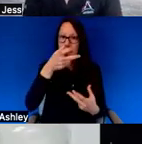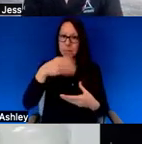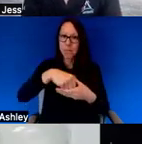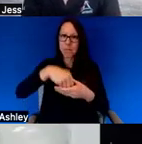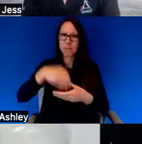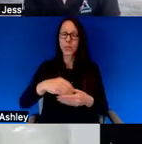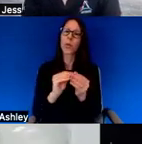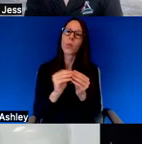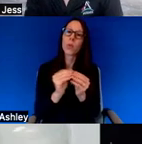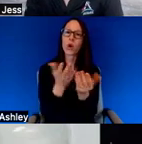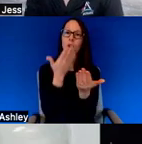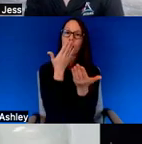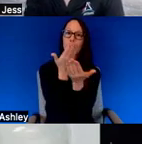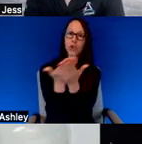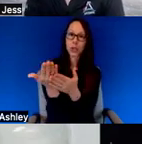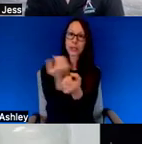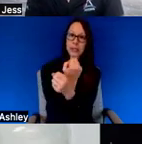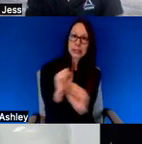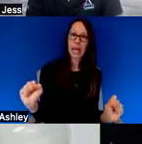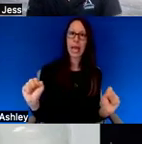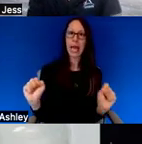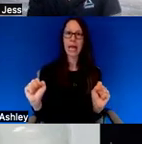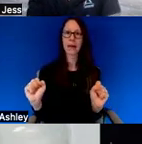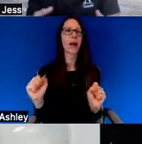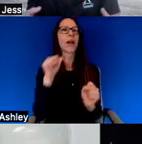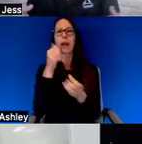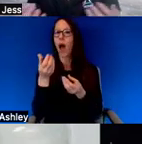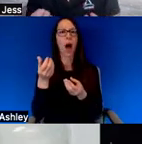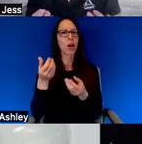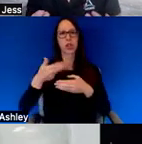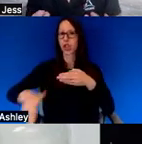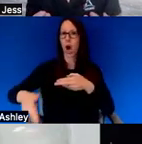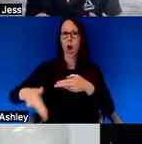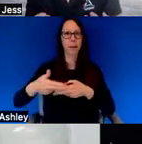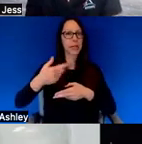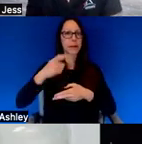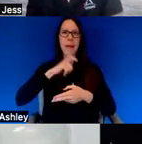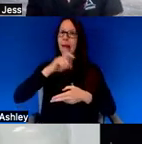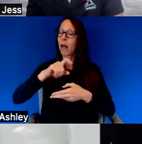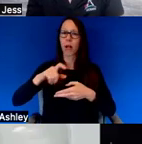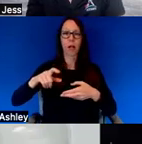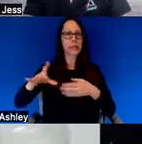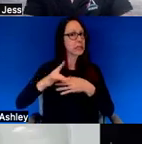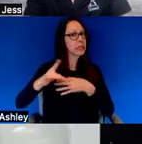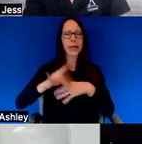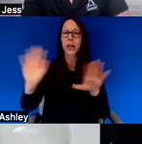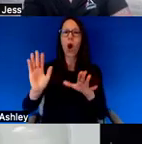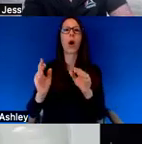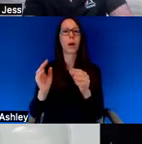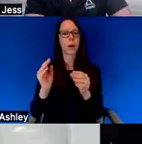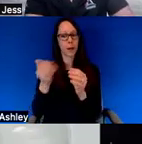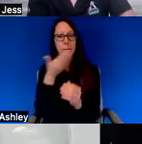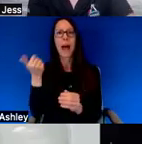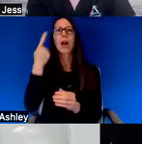small, sharp, sticky, and dangerous, and instead we can extract all the nutrients that are present to grow crops.